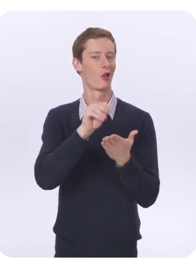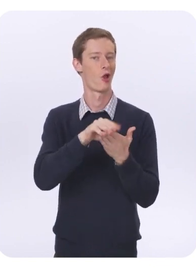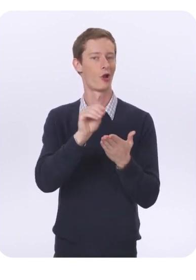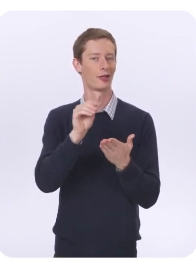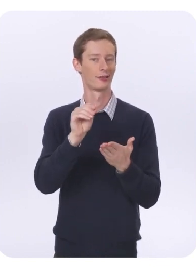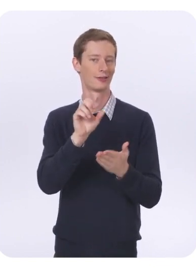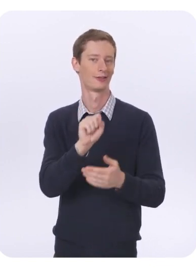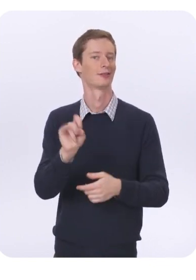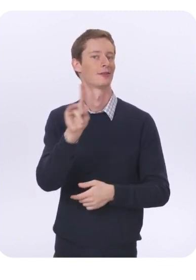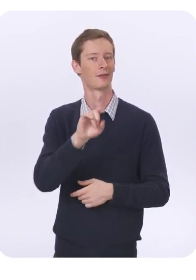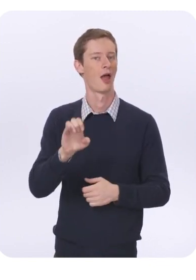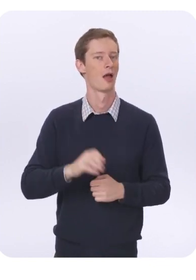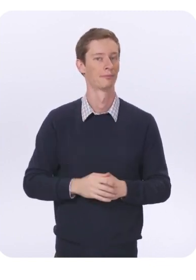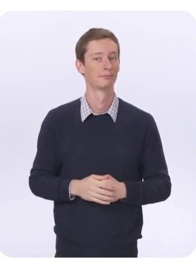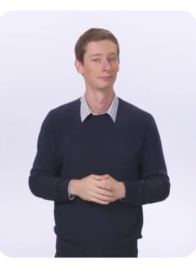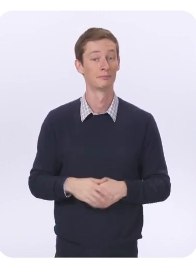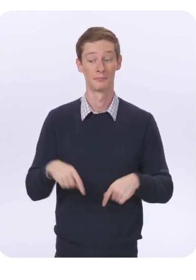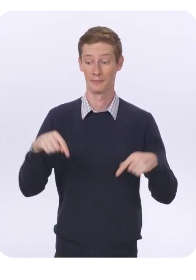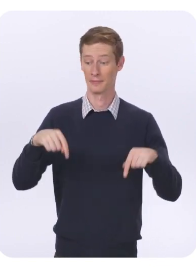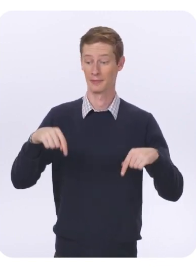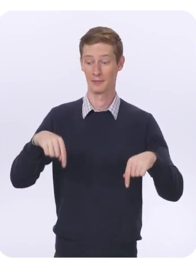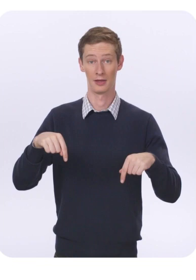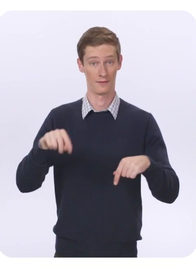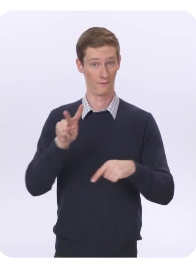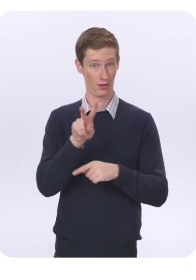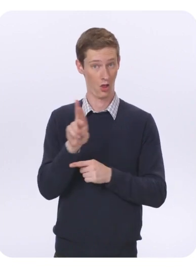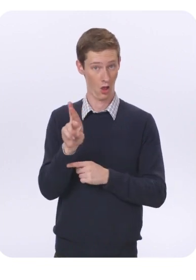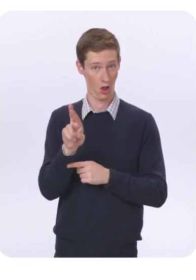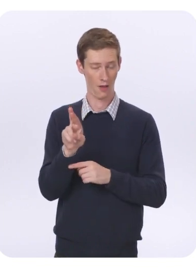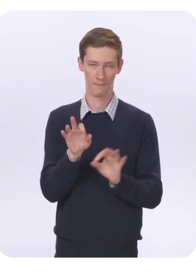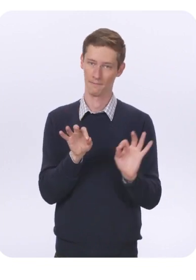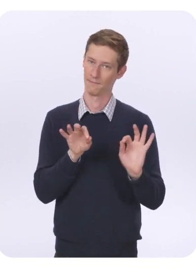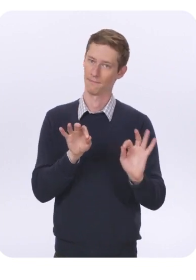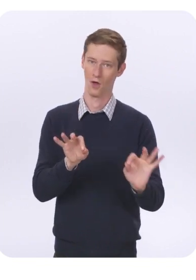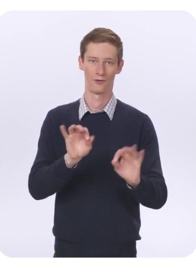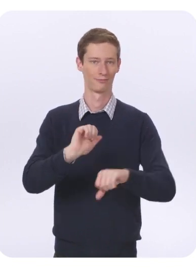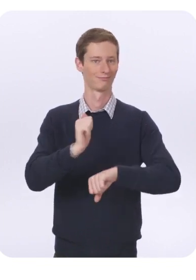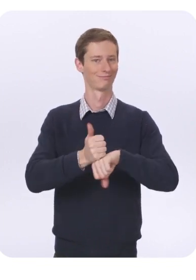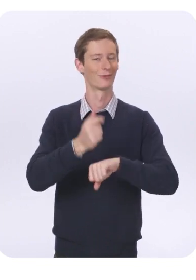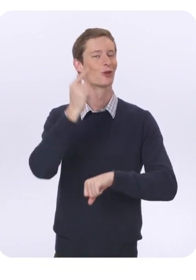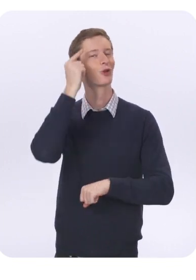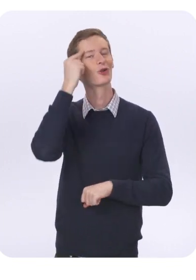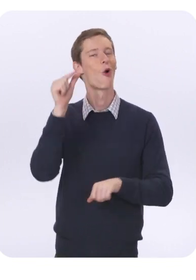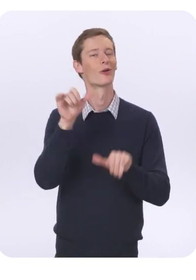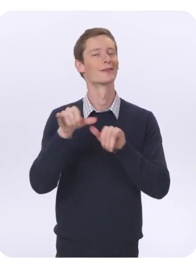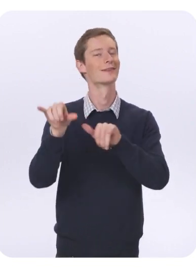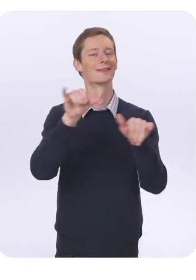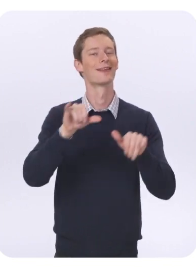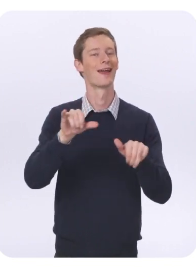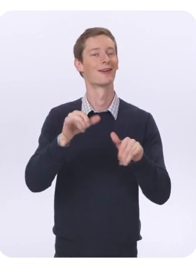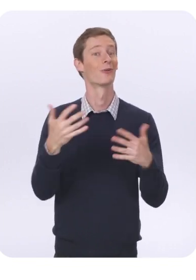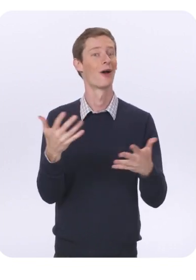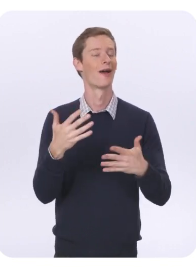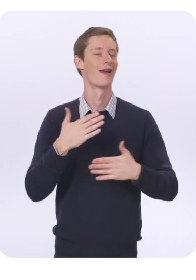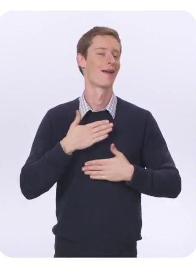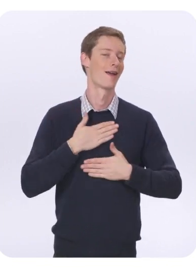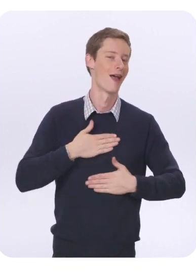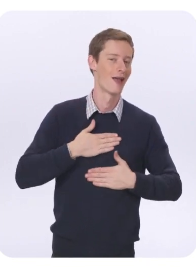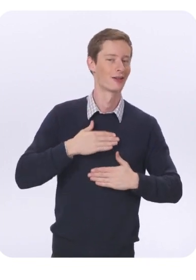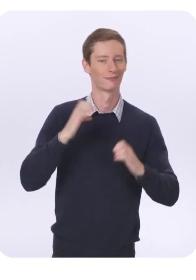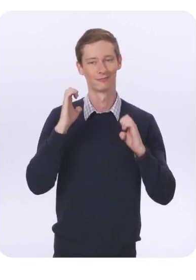this medium is the perfect way to implement the gold standard for edutainment that I talked about earlier. The level challenges